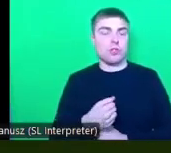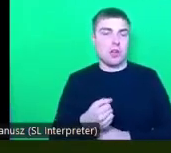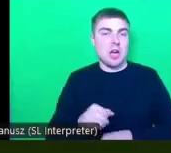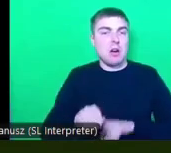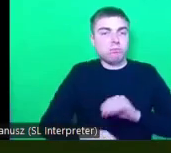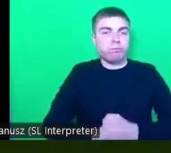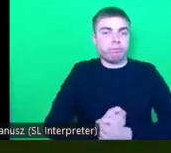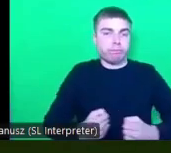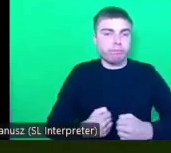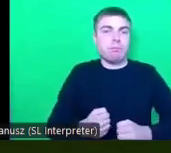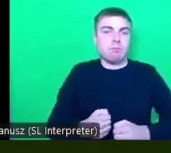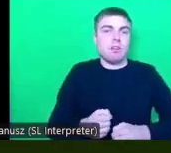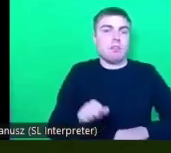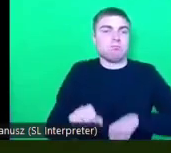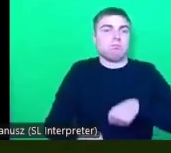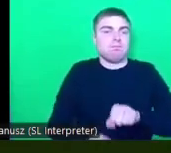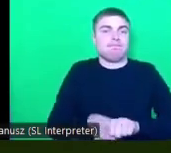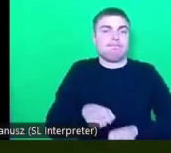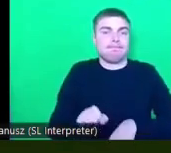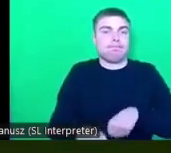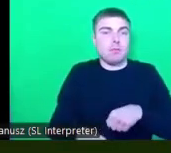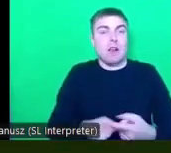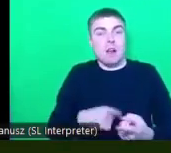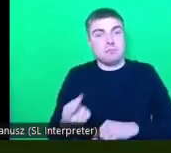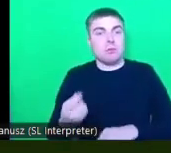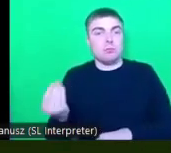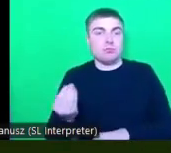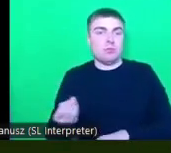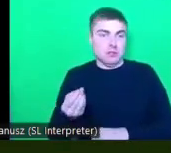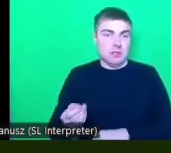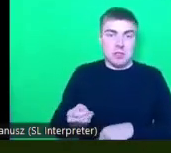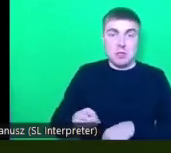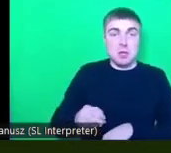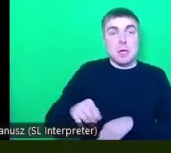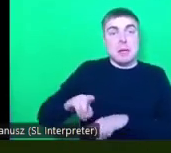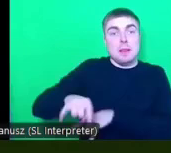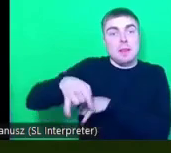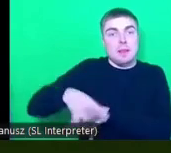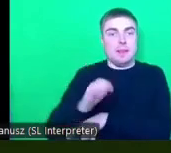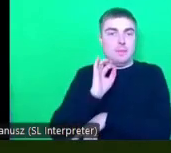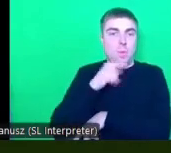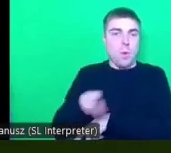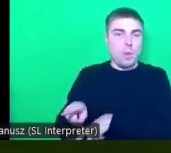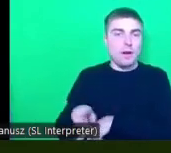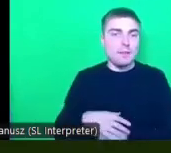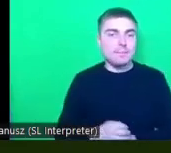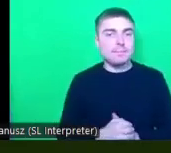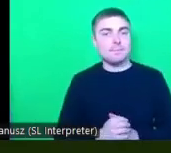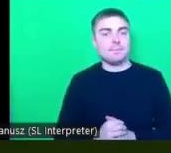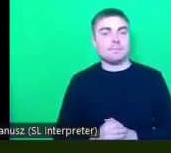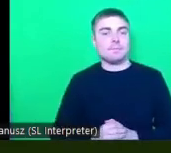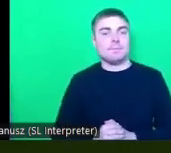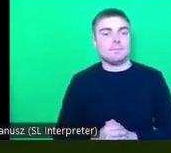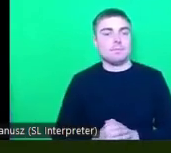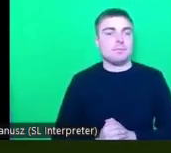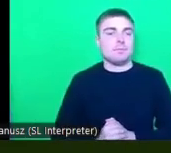concentrated movement for females having calves during early summer. And this variation in movement pattern